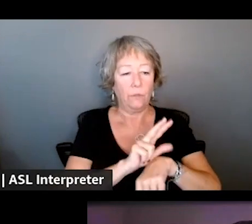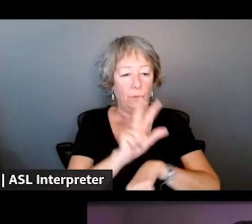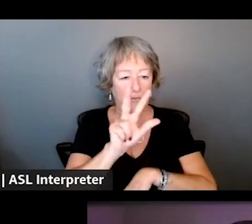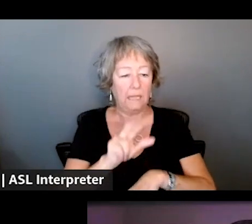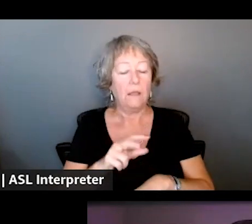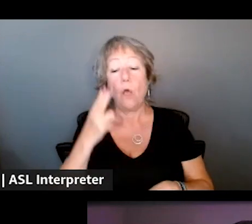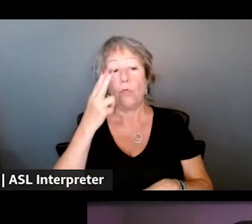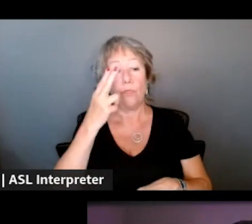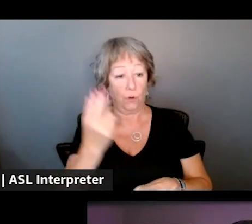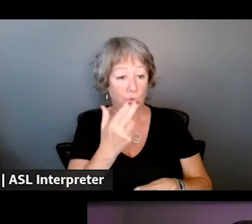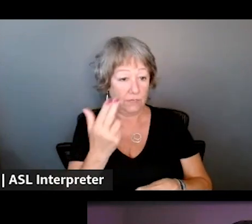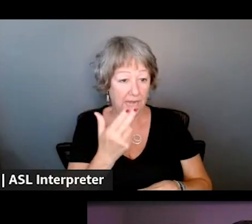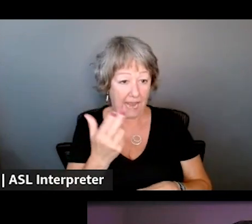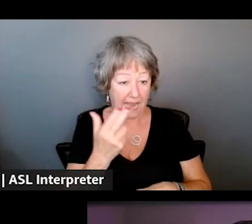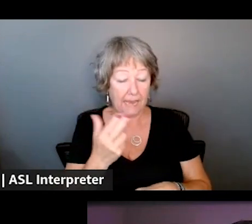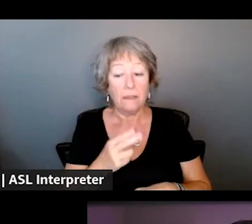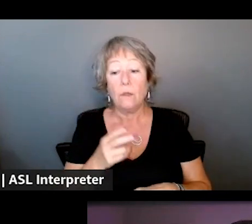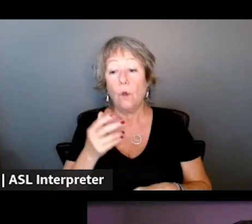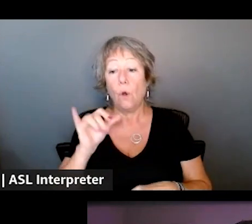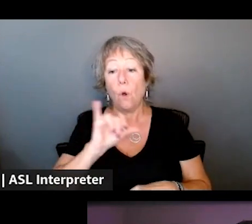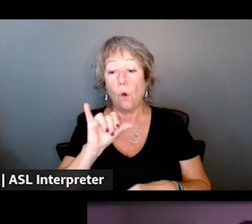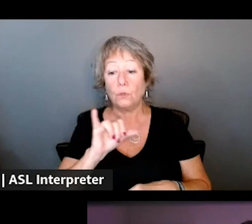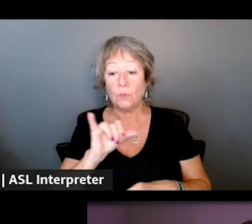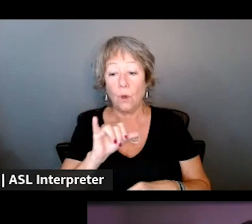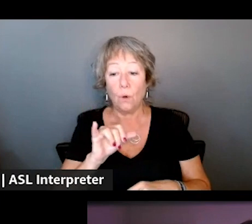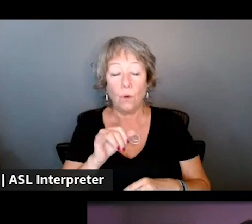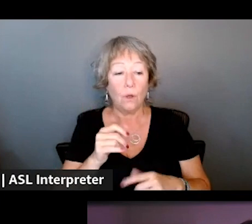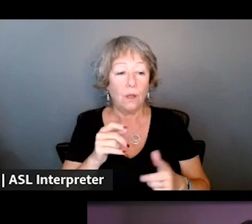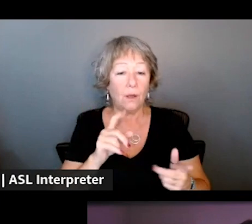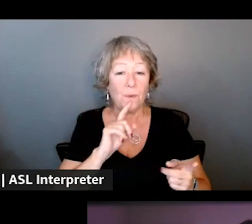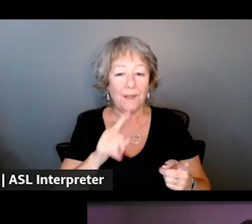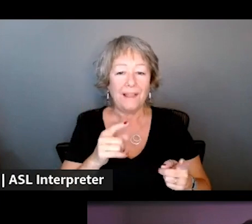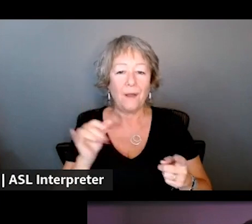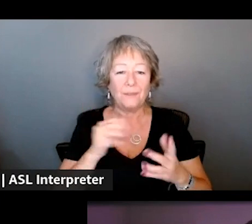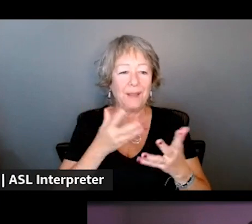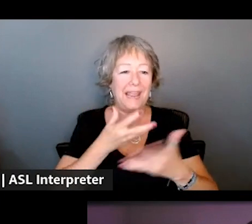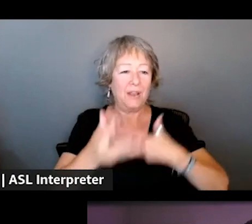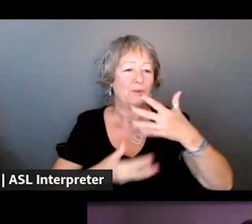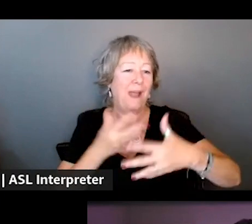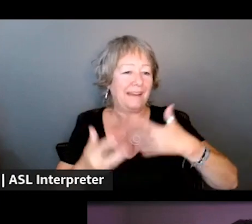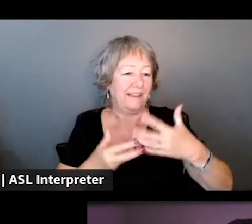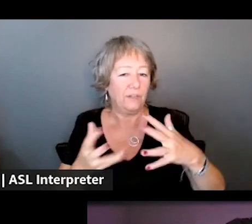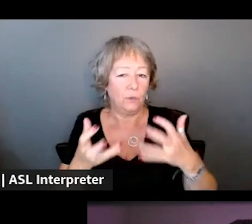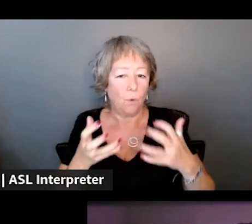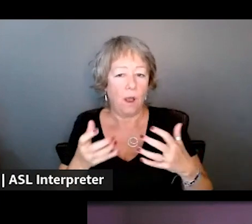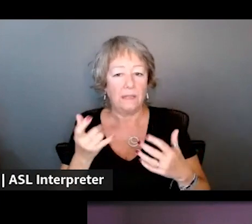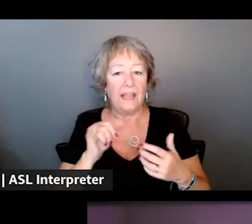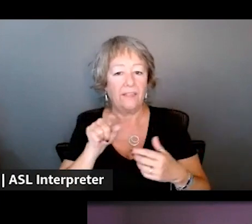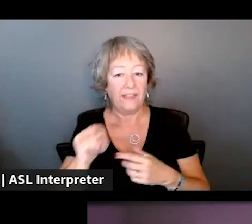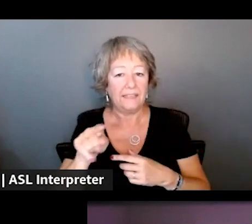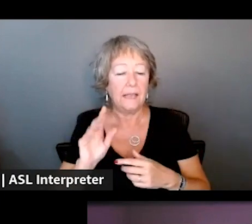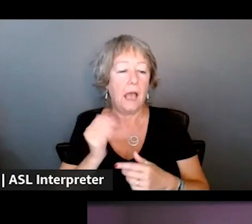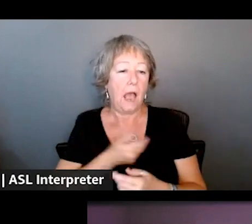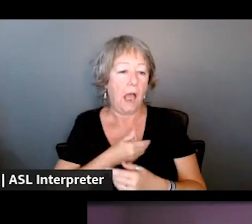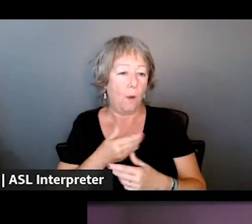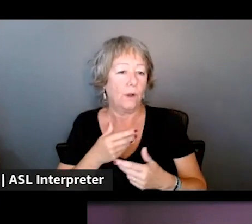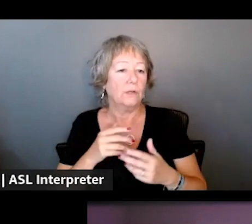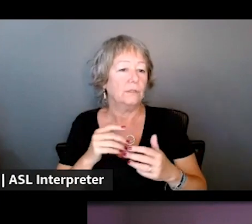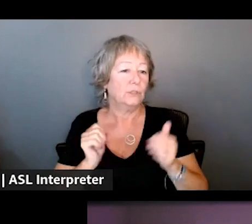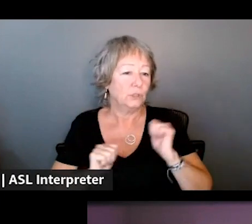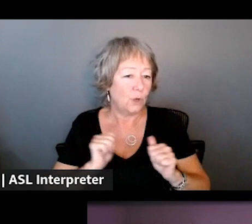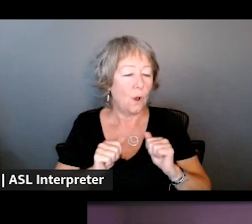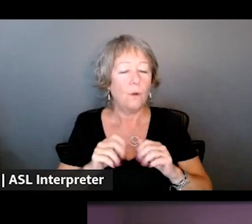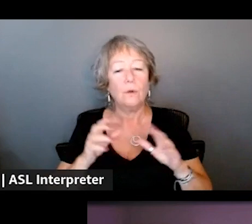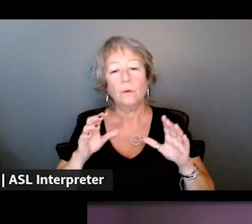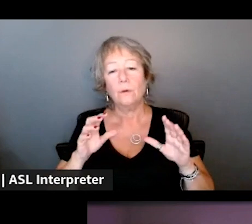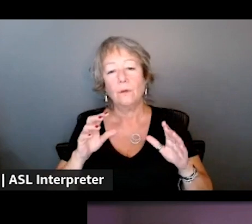Thursdays. Also, like all live shows, they're as interactive as you want to make it. So like this one and like our show and every other show on the